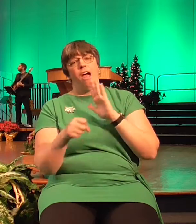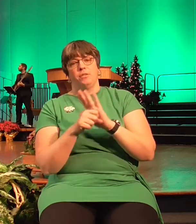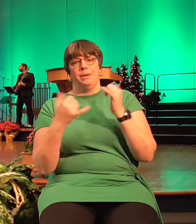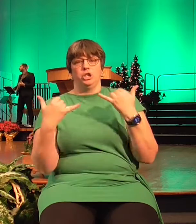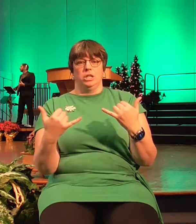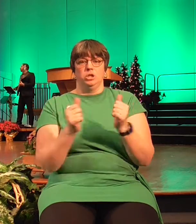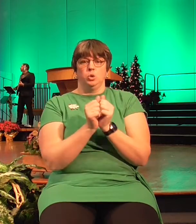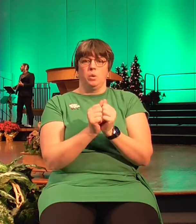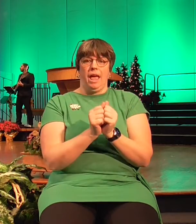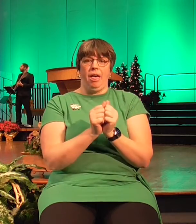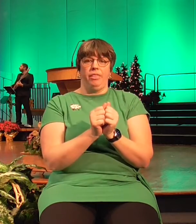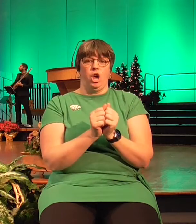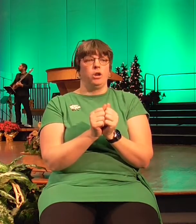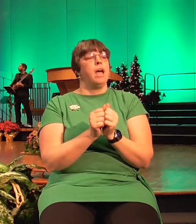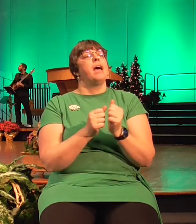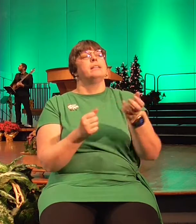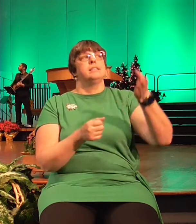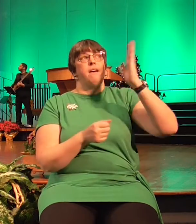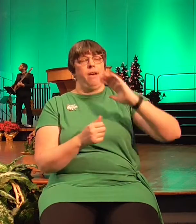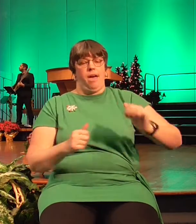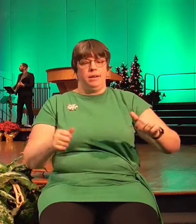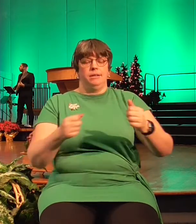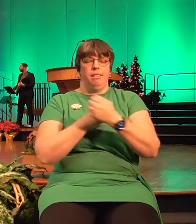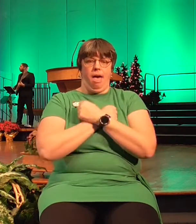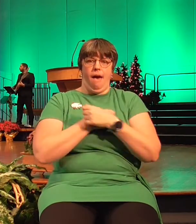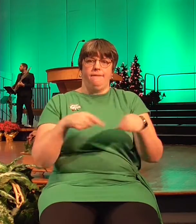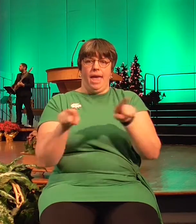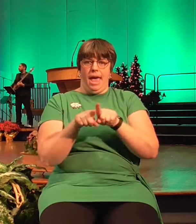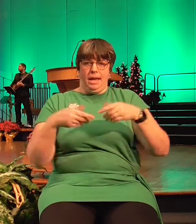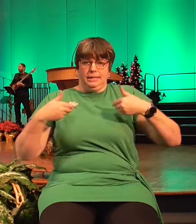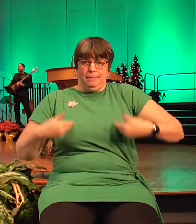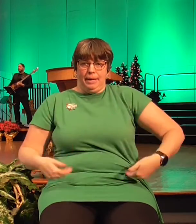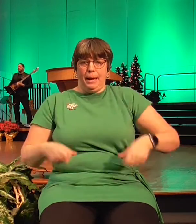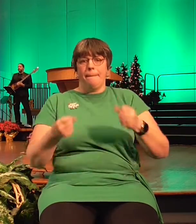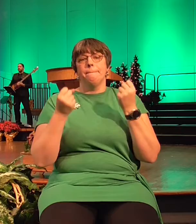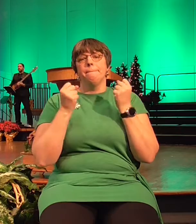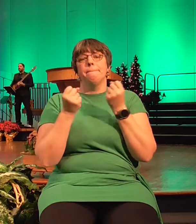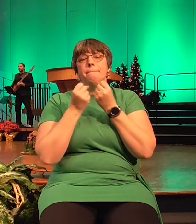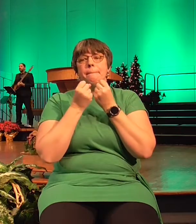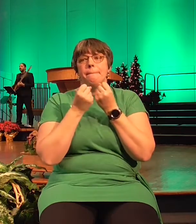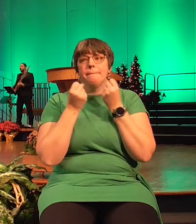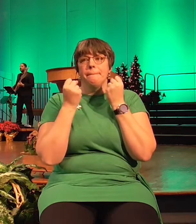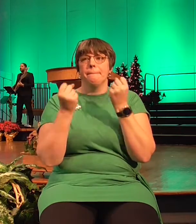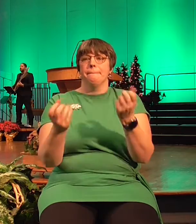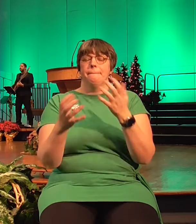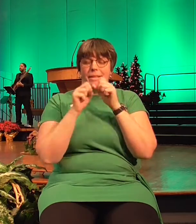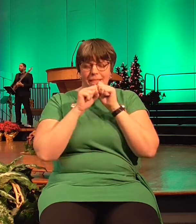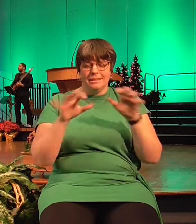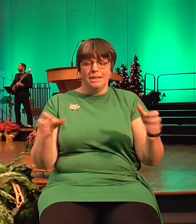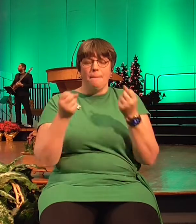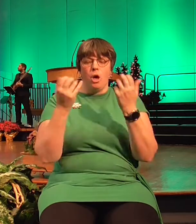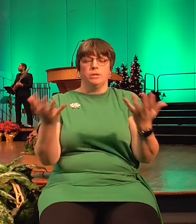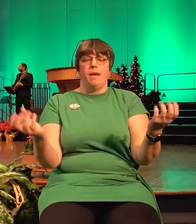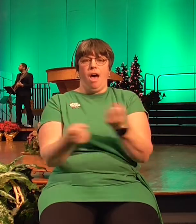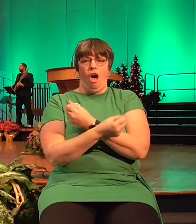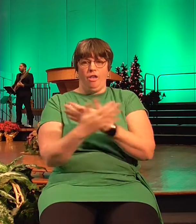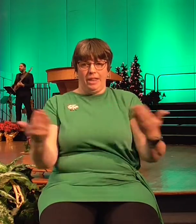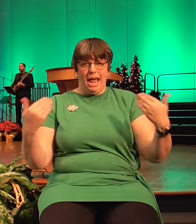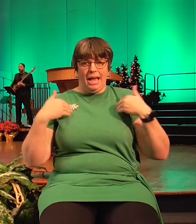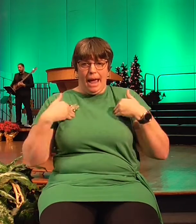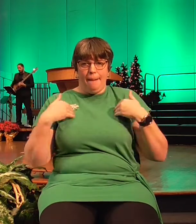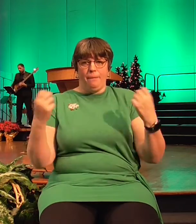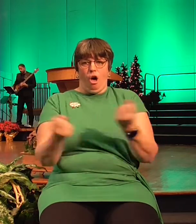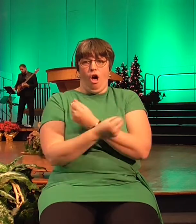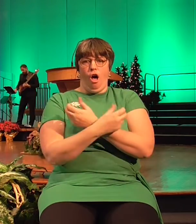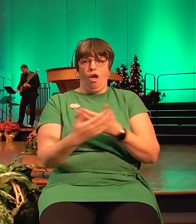together. So please say with me, divine love as me blesses and multiplies all that I am, all that